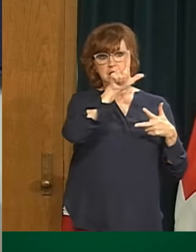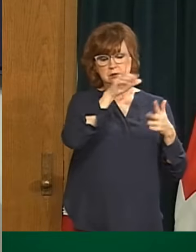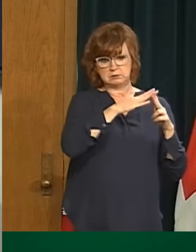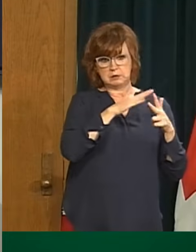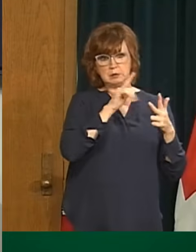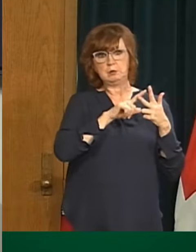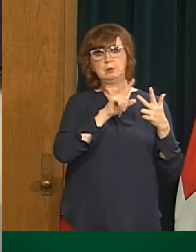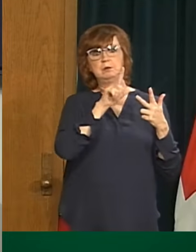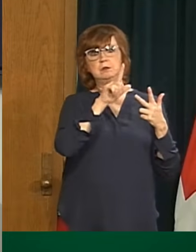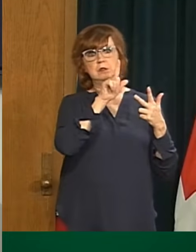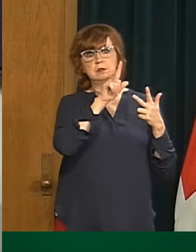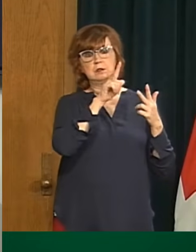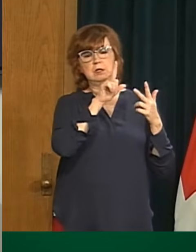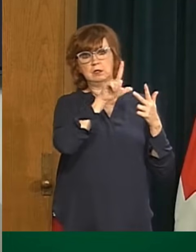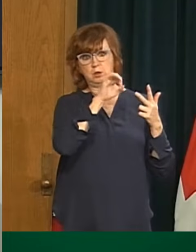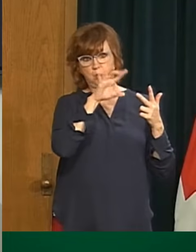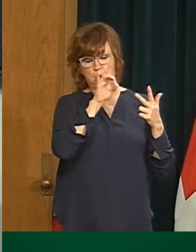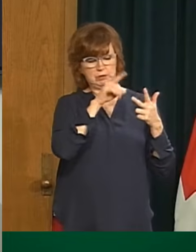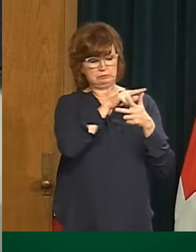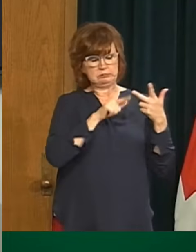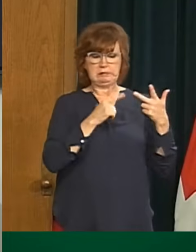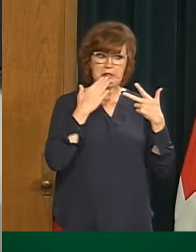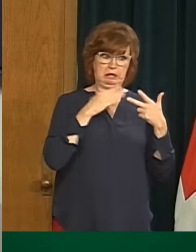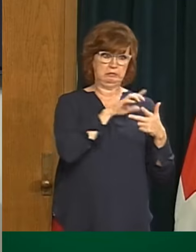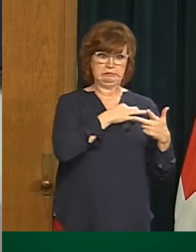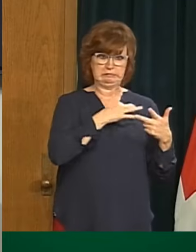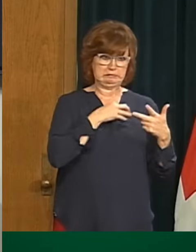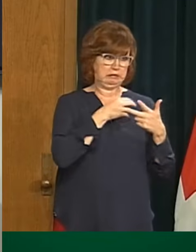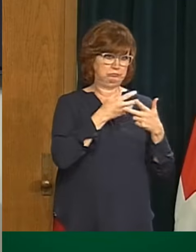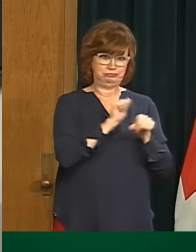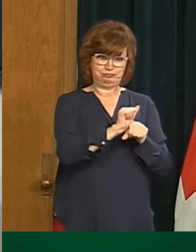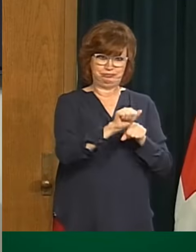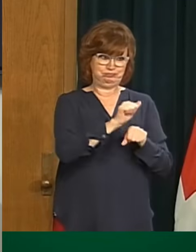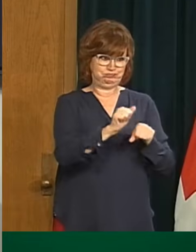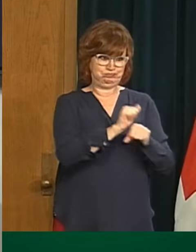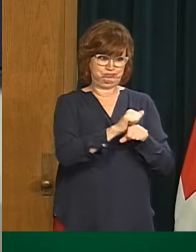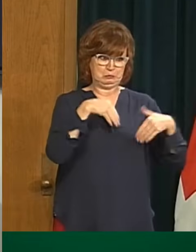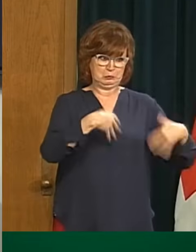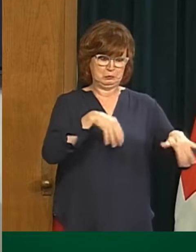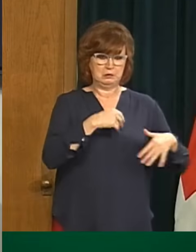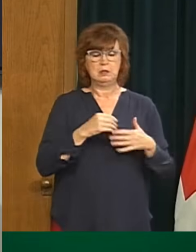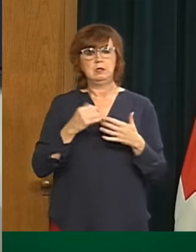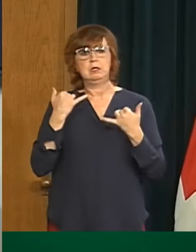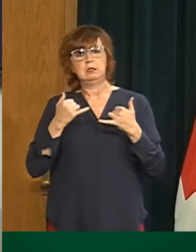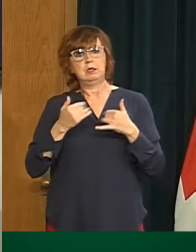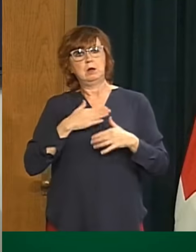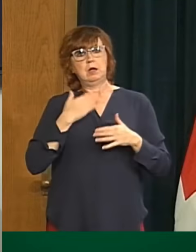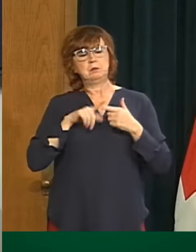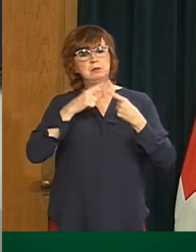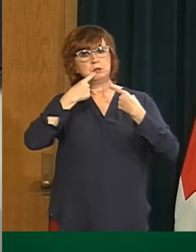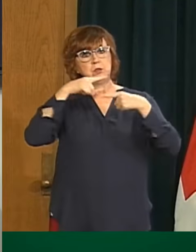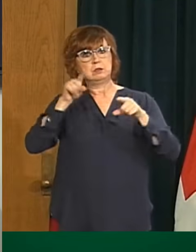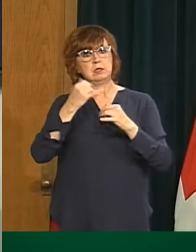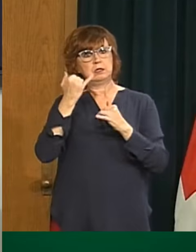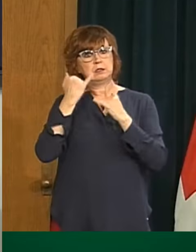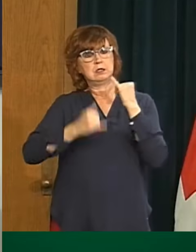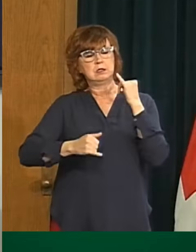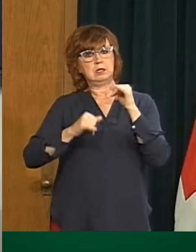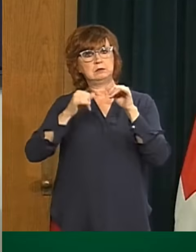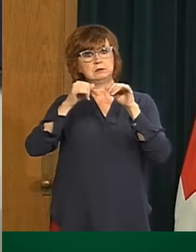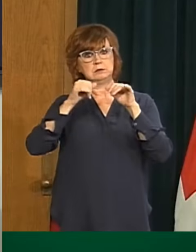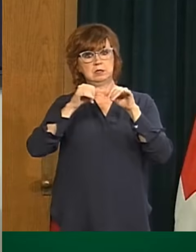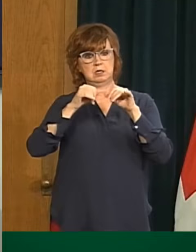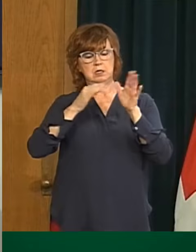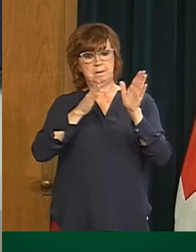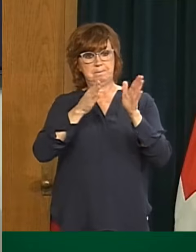the spread of COVID-19 and to care for those suffering from the virus. Today, we're pleased to announce that we have finalized the plan for surging supports for the Loche